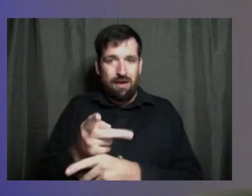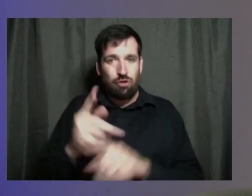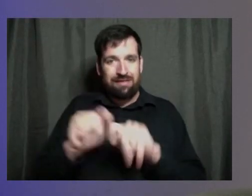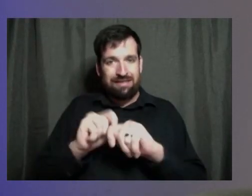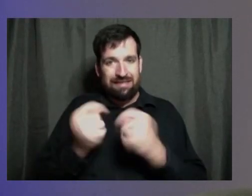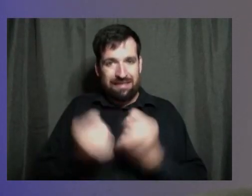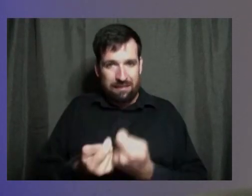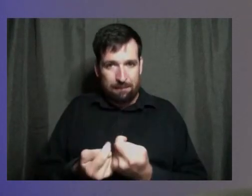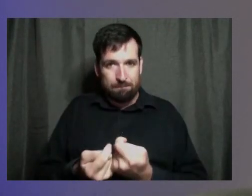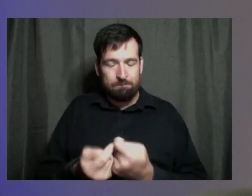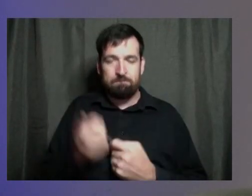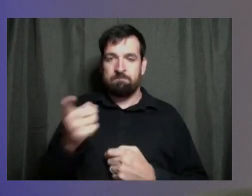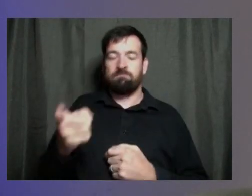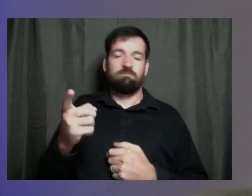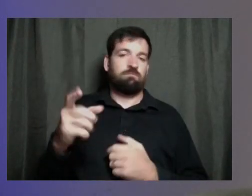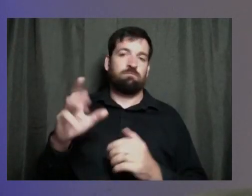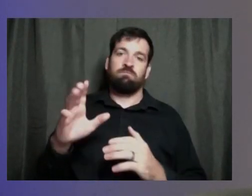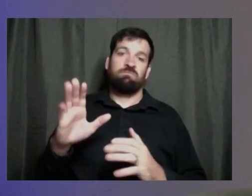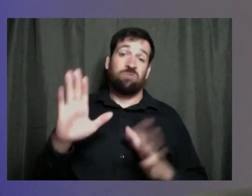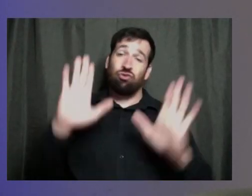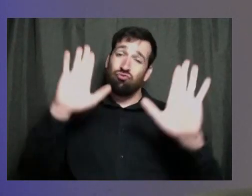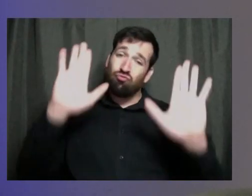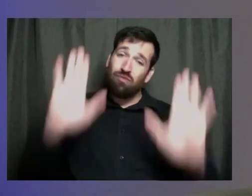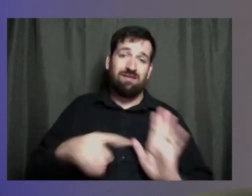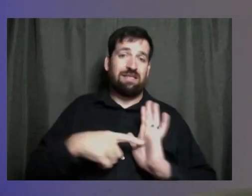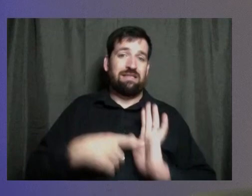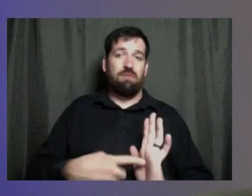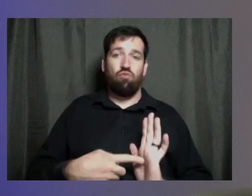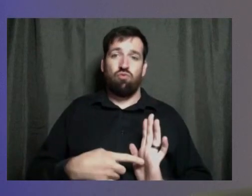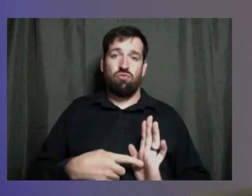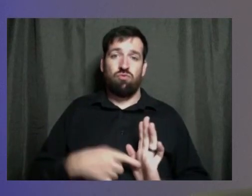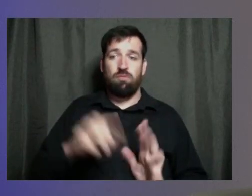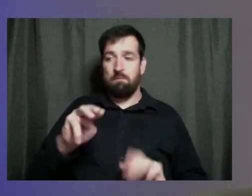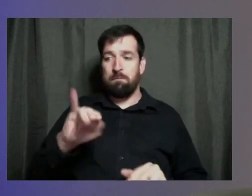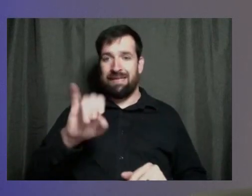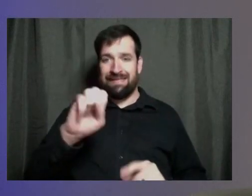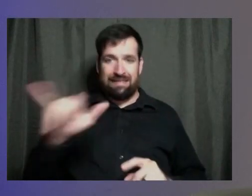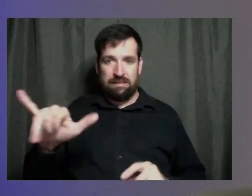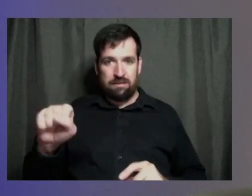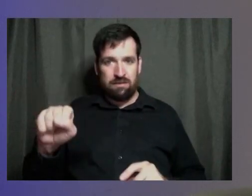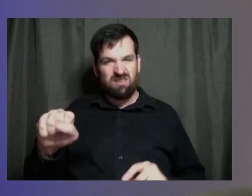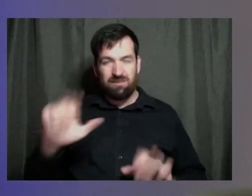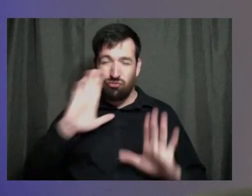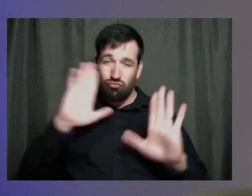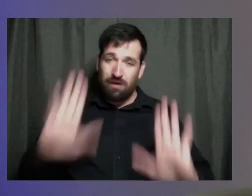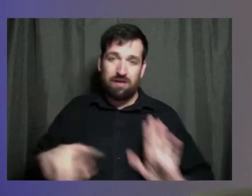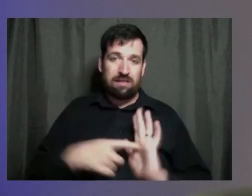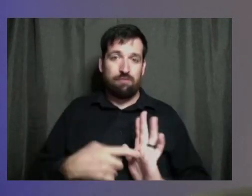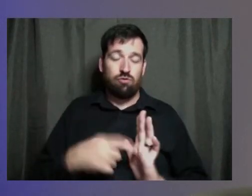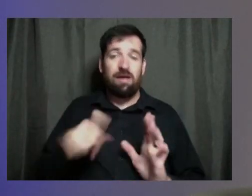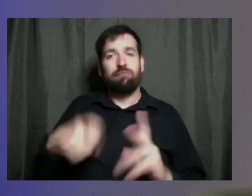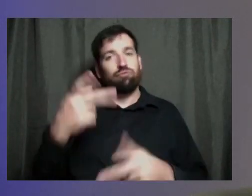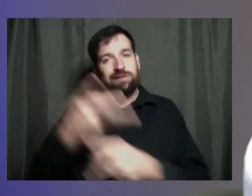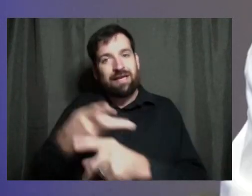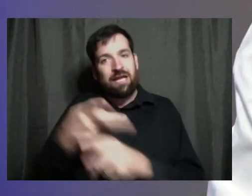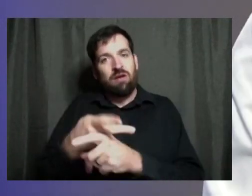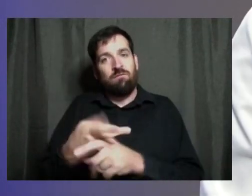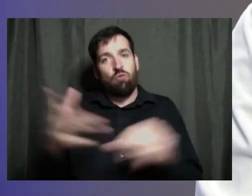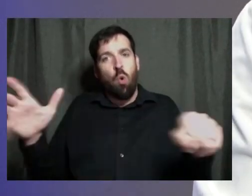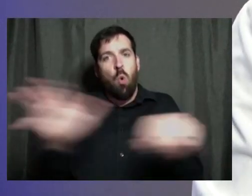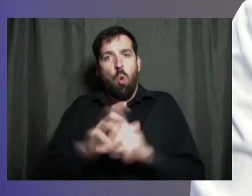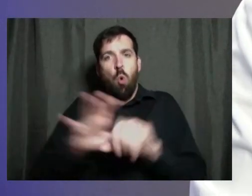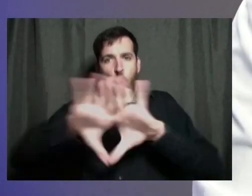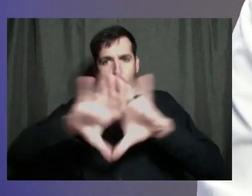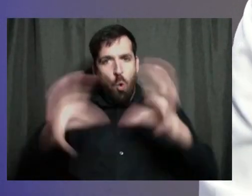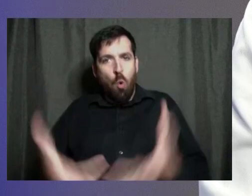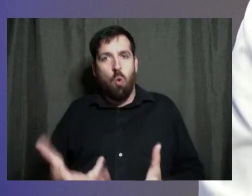is a great example. Missys is a great example of just that. We have to take care of the whole patient and not just the disease.